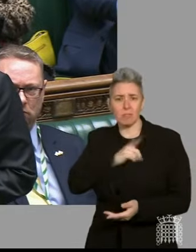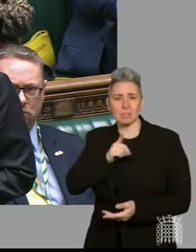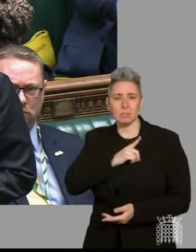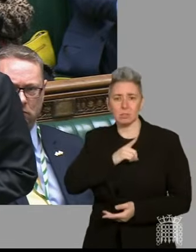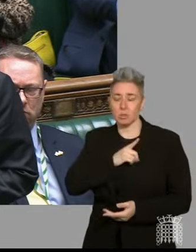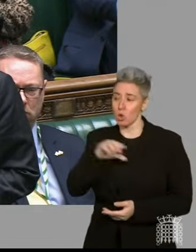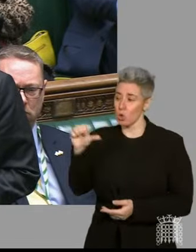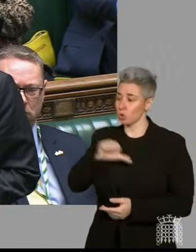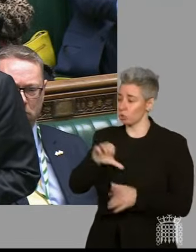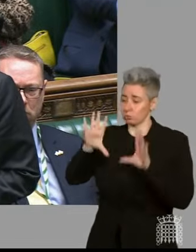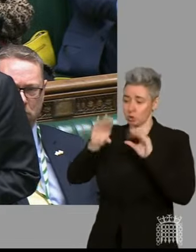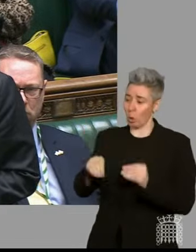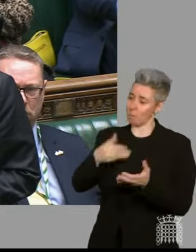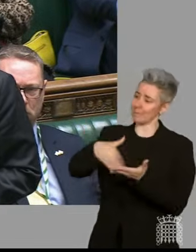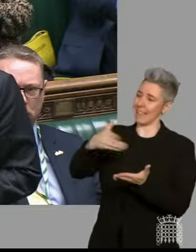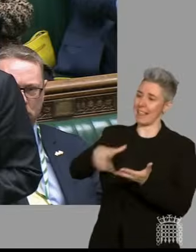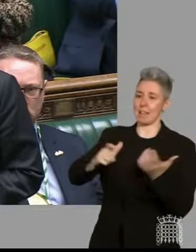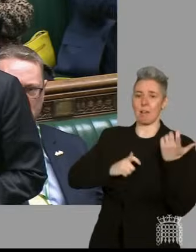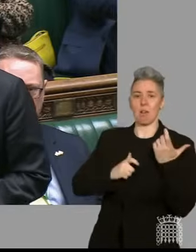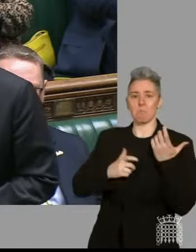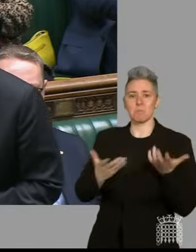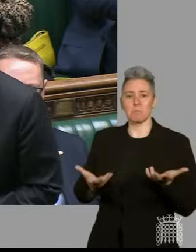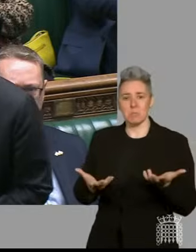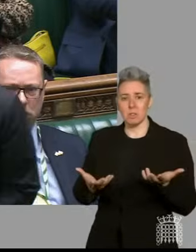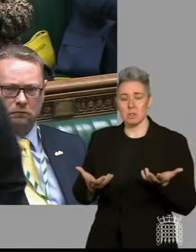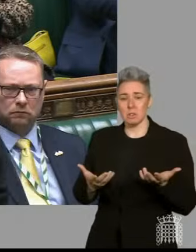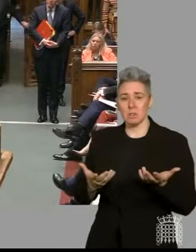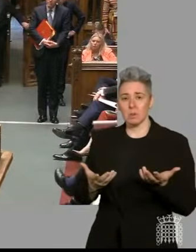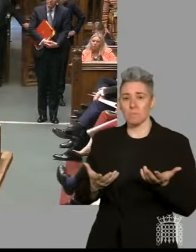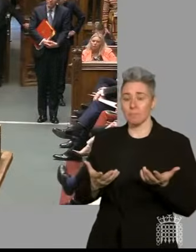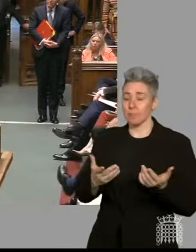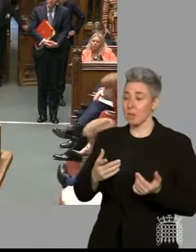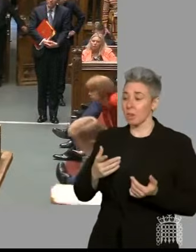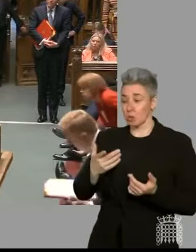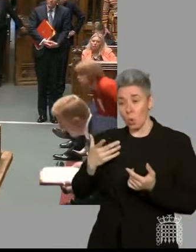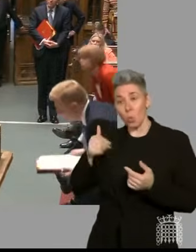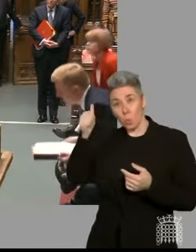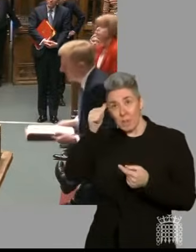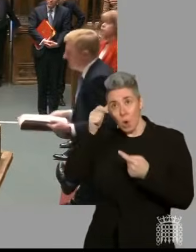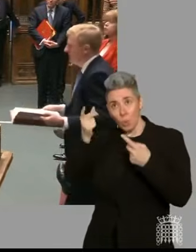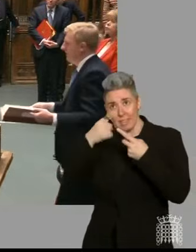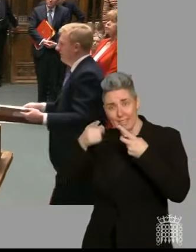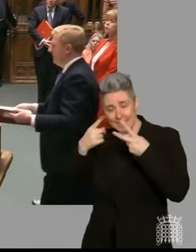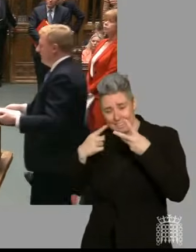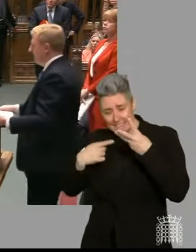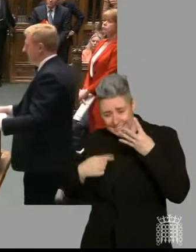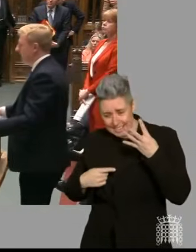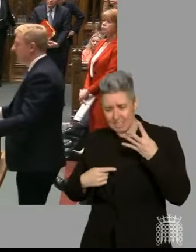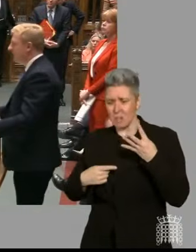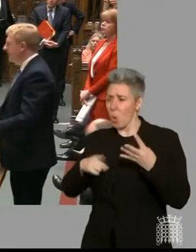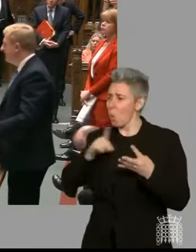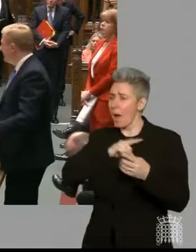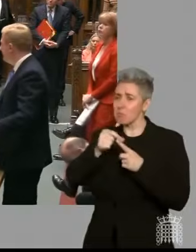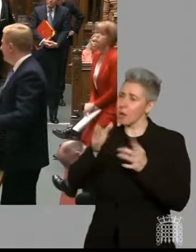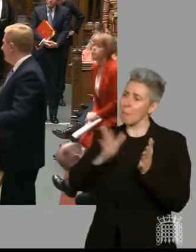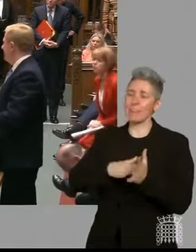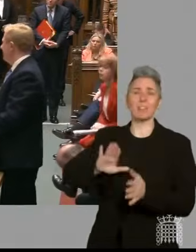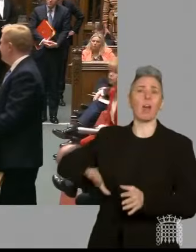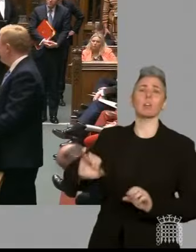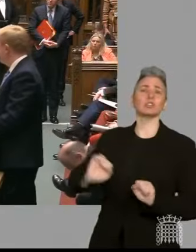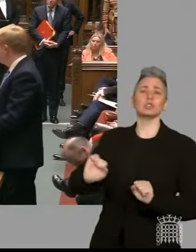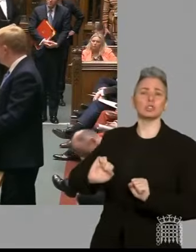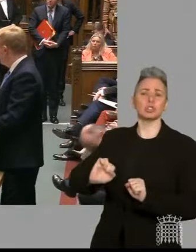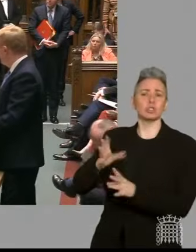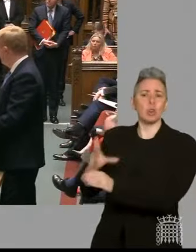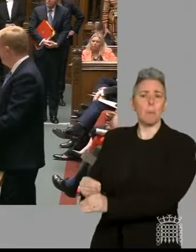Given all we know, why then is the Prime Minister yet to do so? Deputy Prime Minister. Well, we continue to